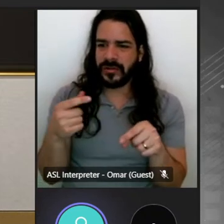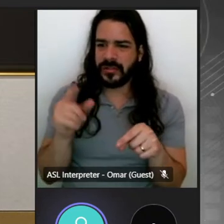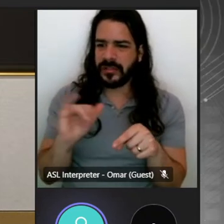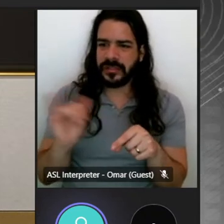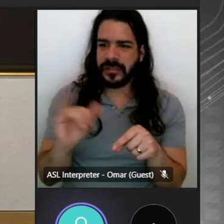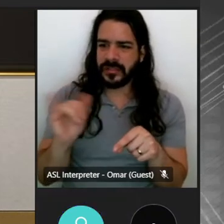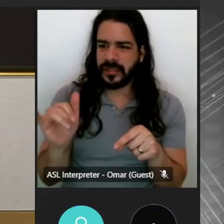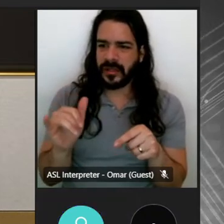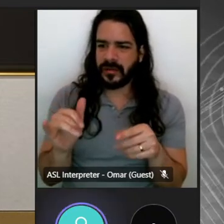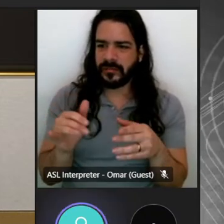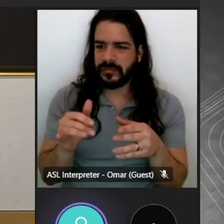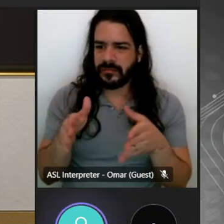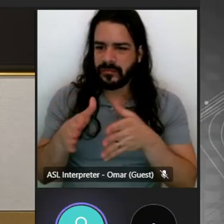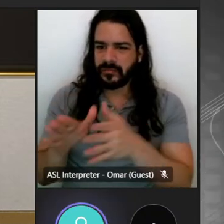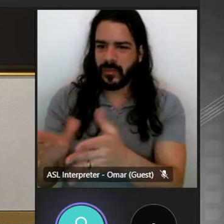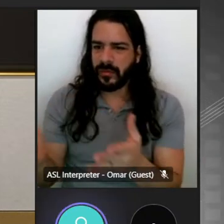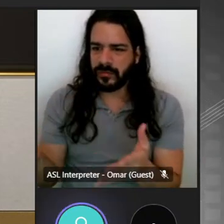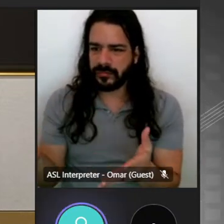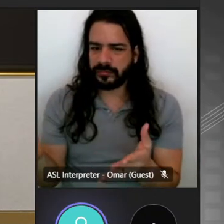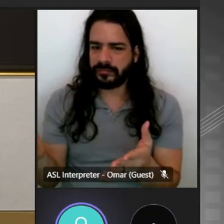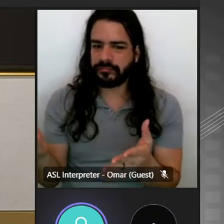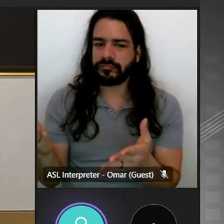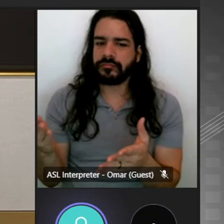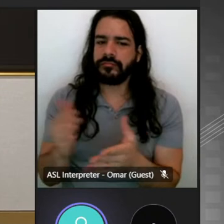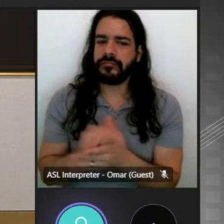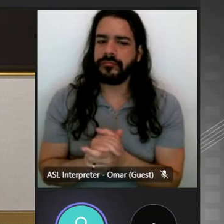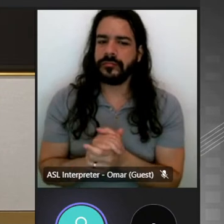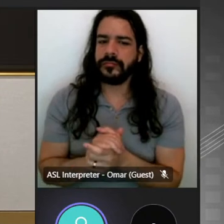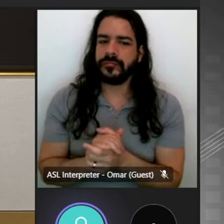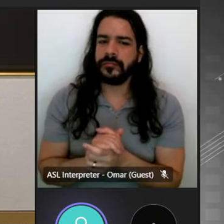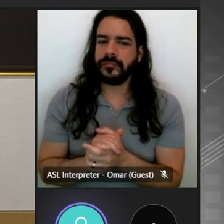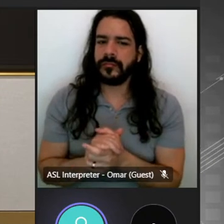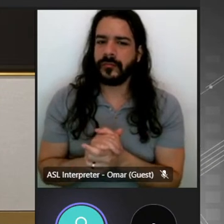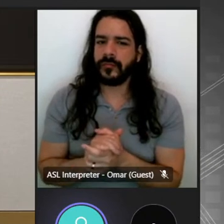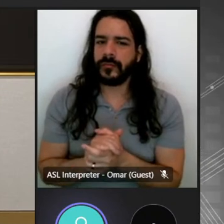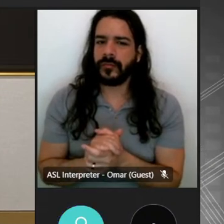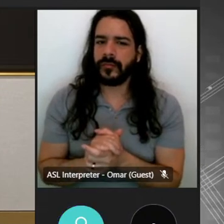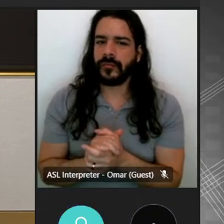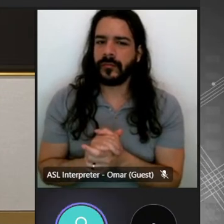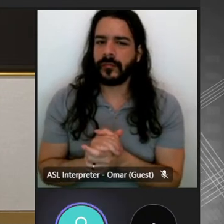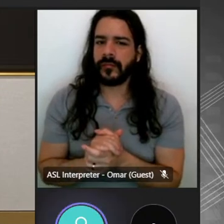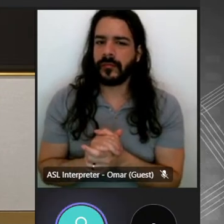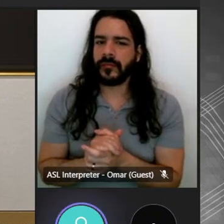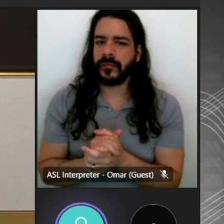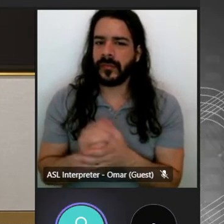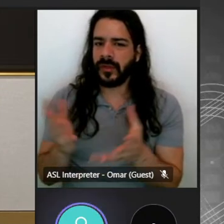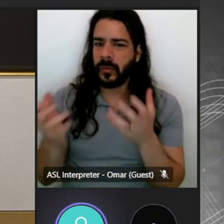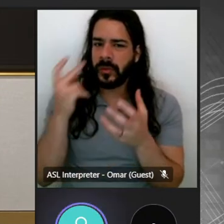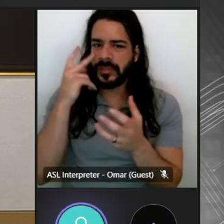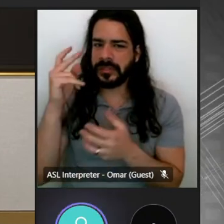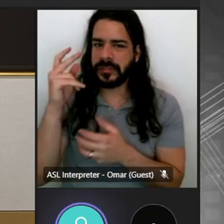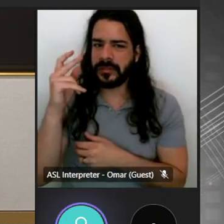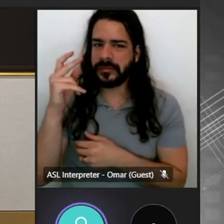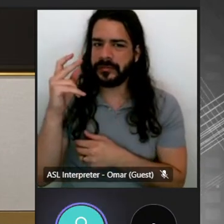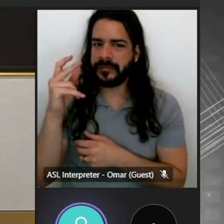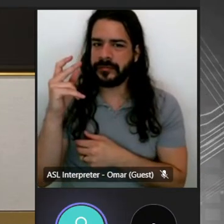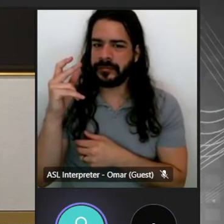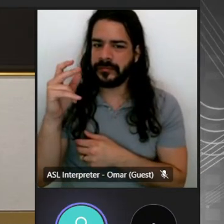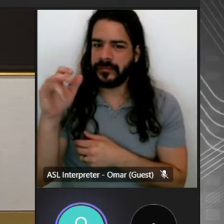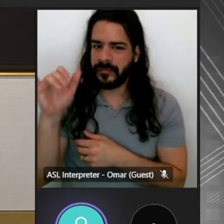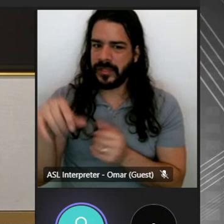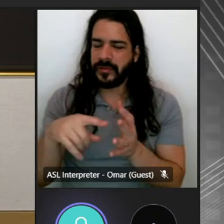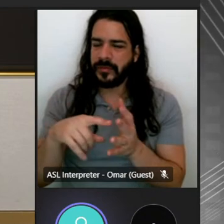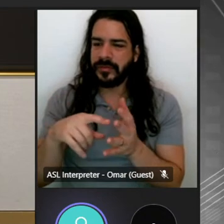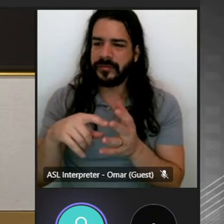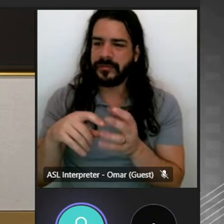both going the same route and taking the express into the Pentagon in DC in Northern Virginia rather so I'd like to see that